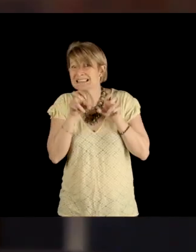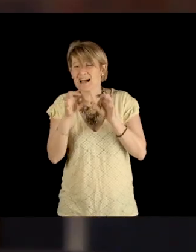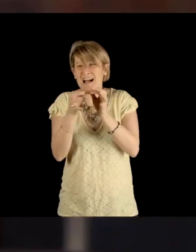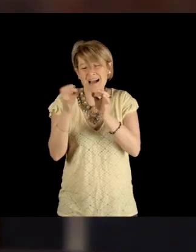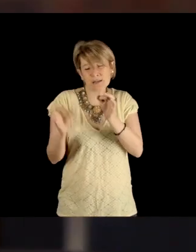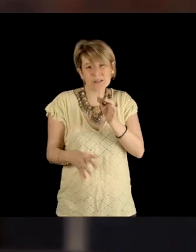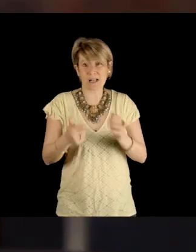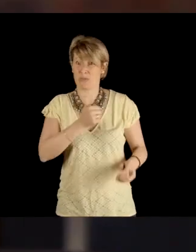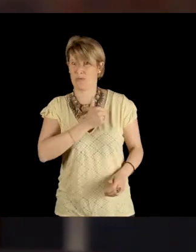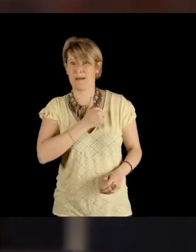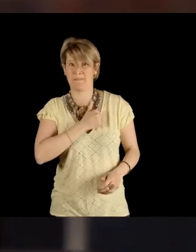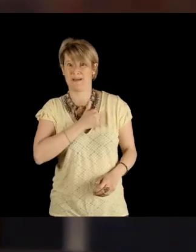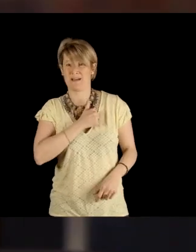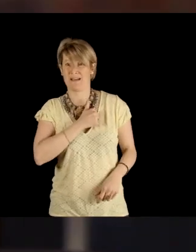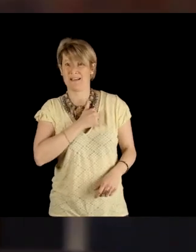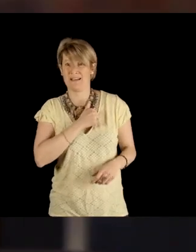Often at bedtime when I offer